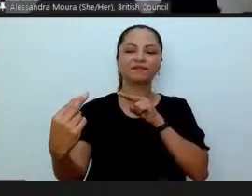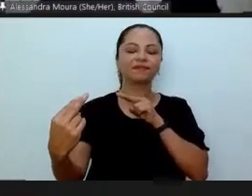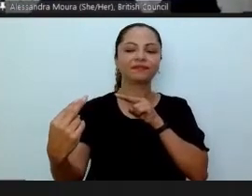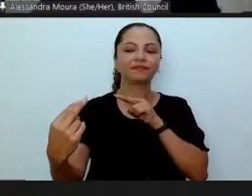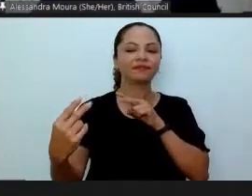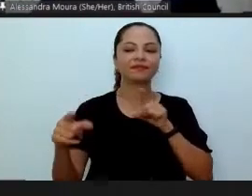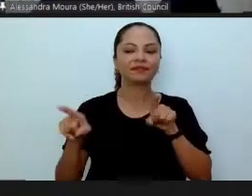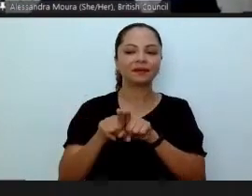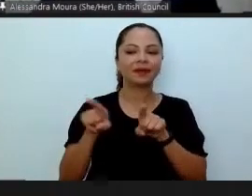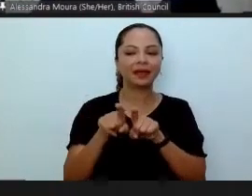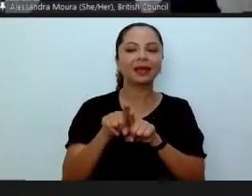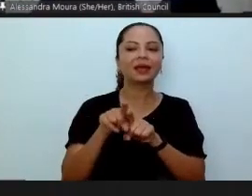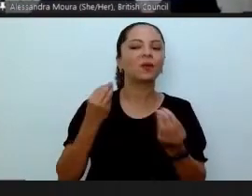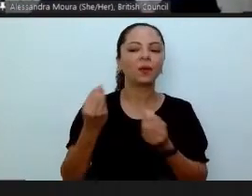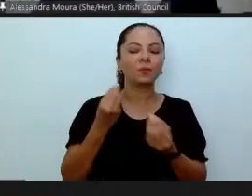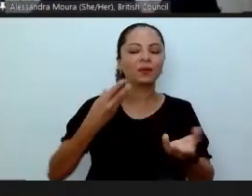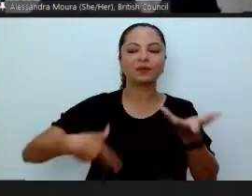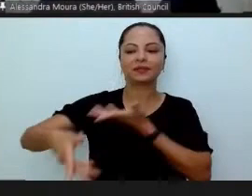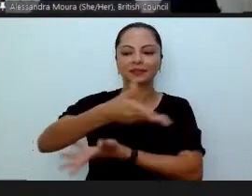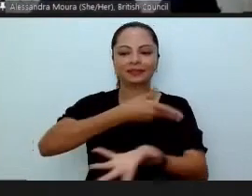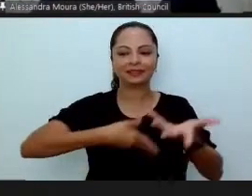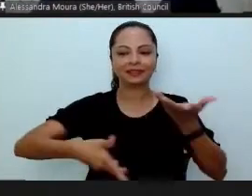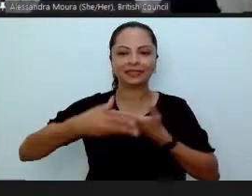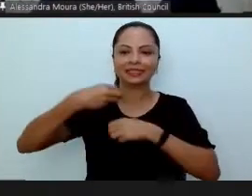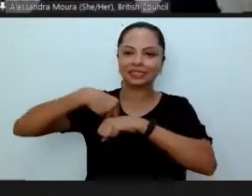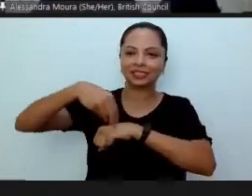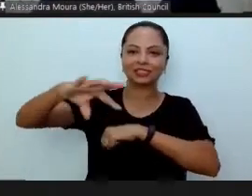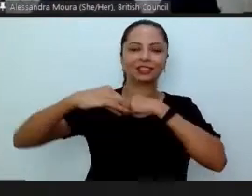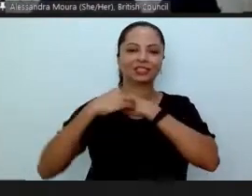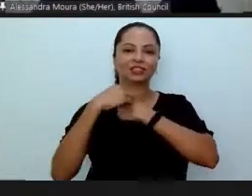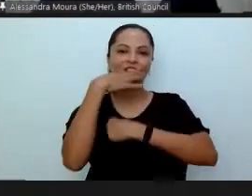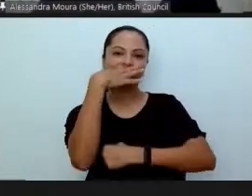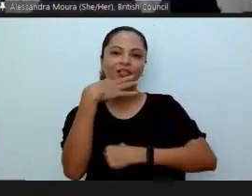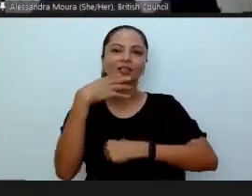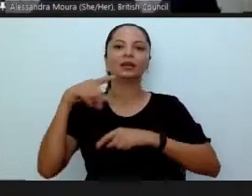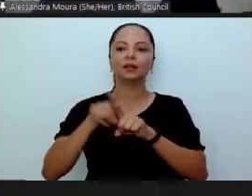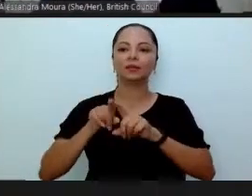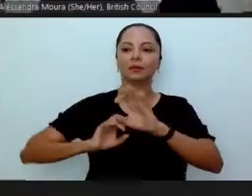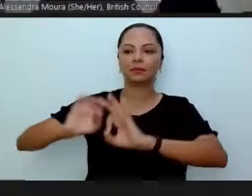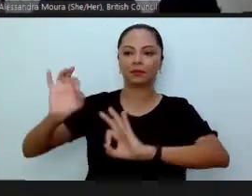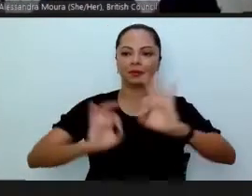on projects together. The community can be just 2 people or as many as you like.